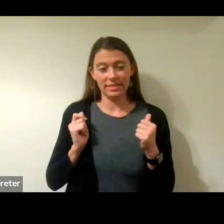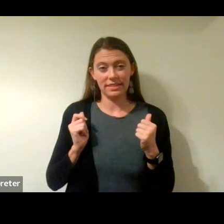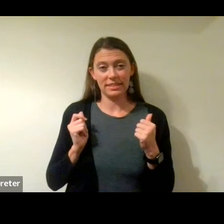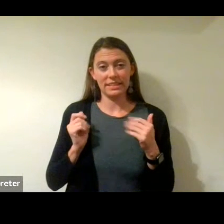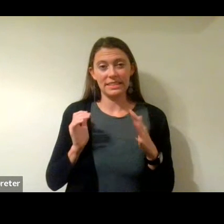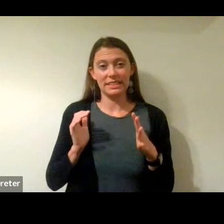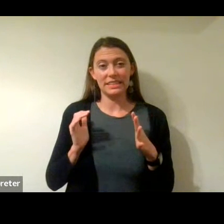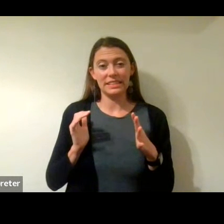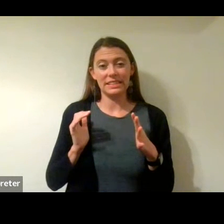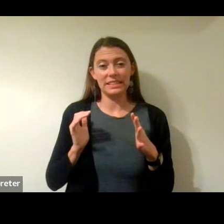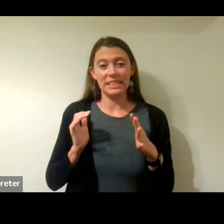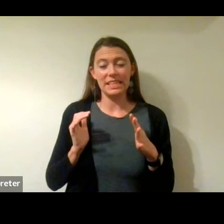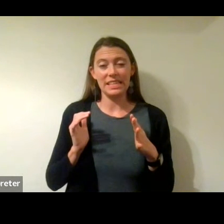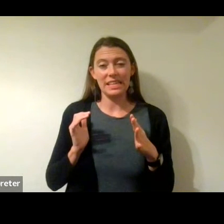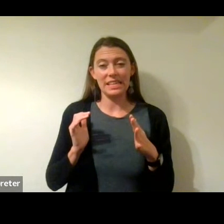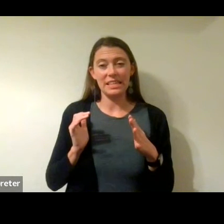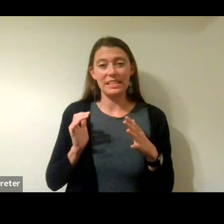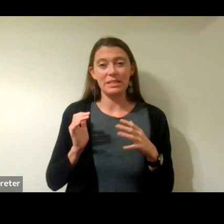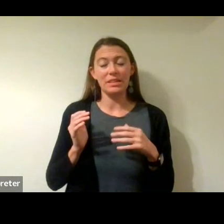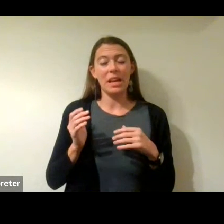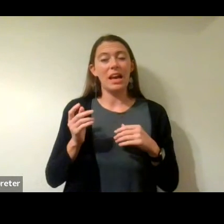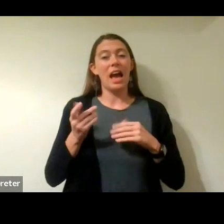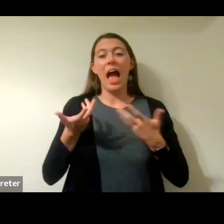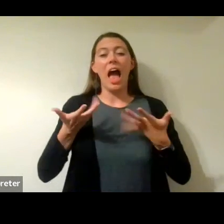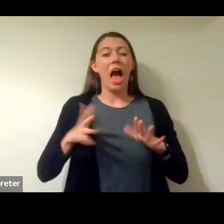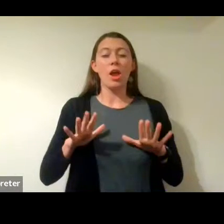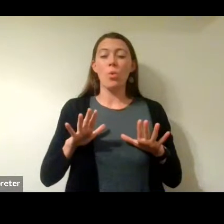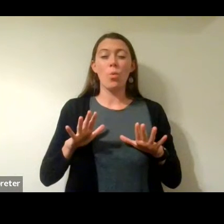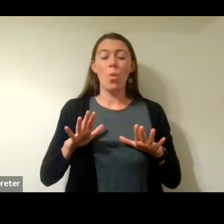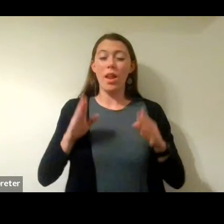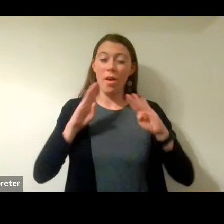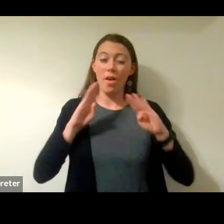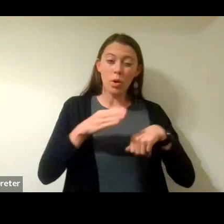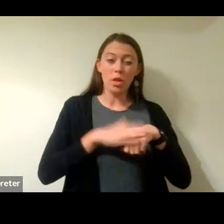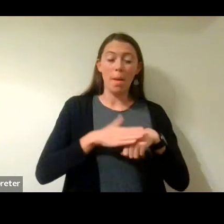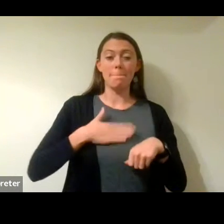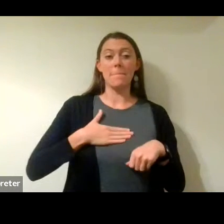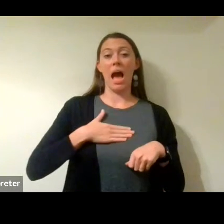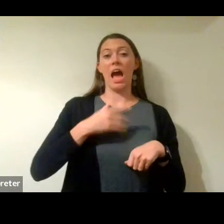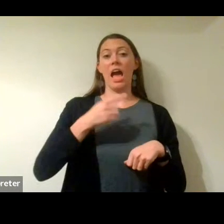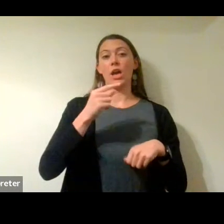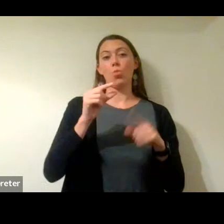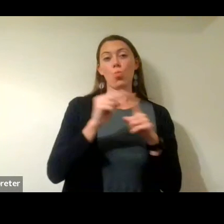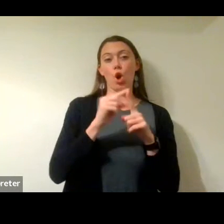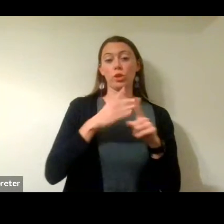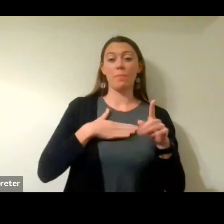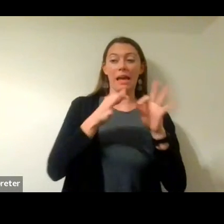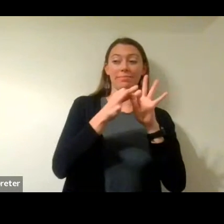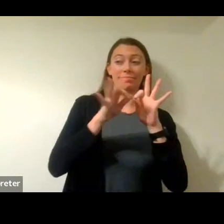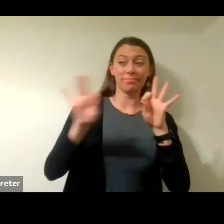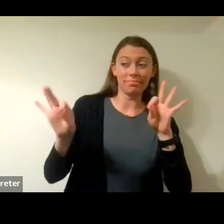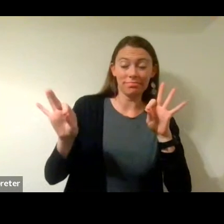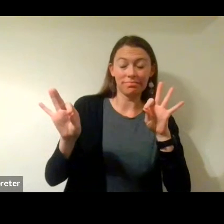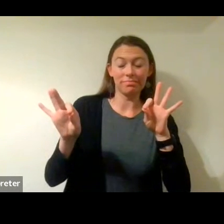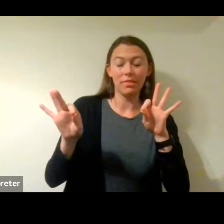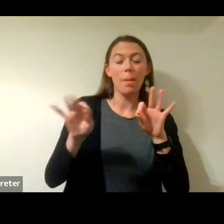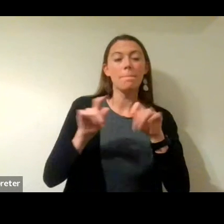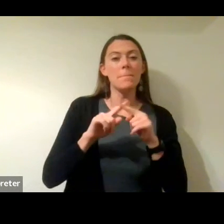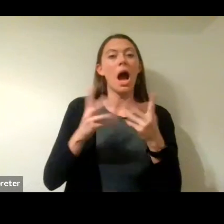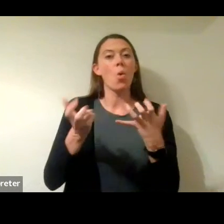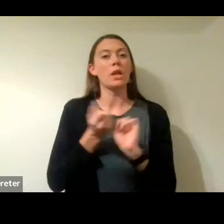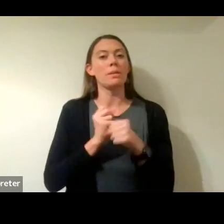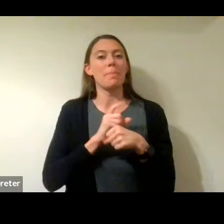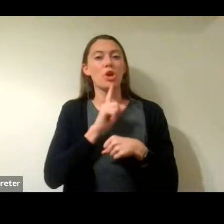It's not about my words. I think it's about trying to get people to realize that this is